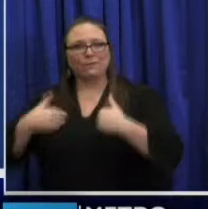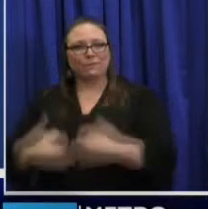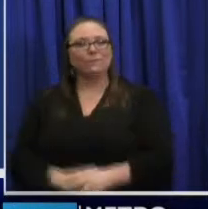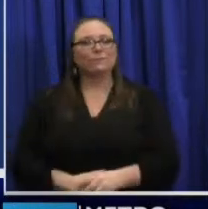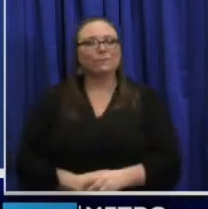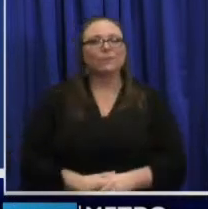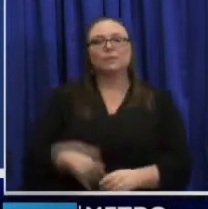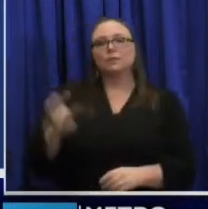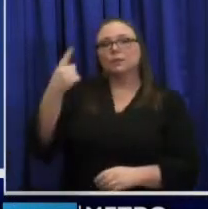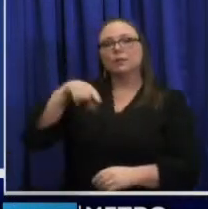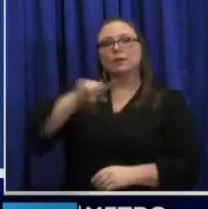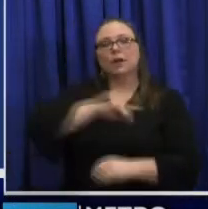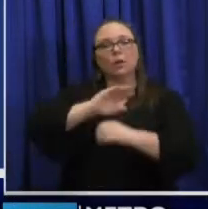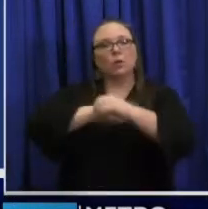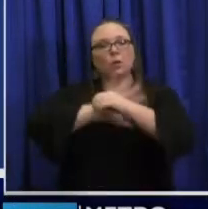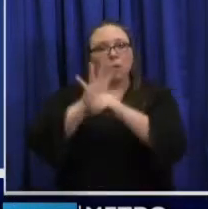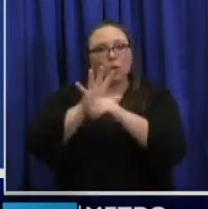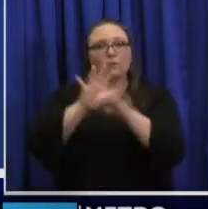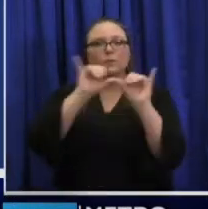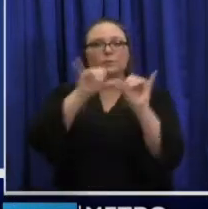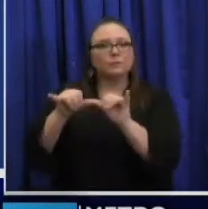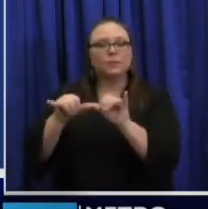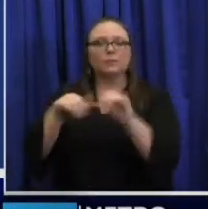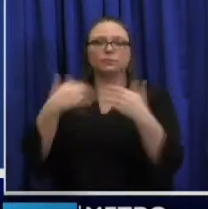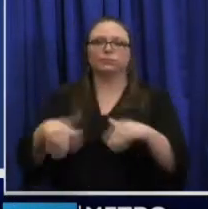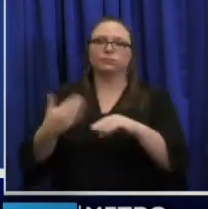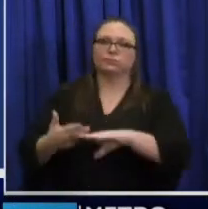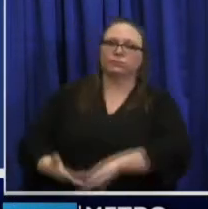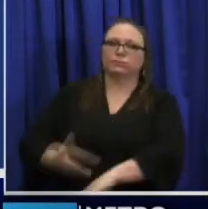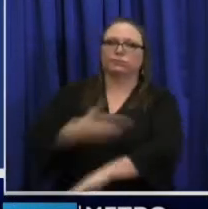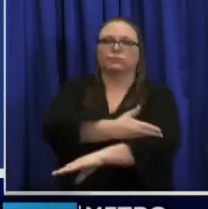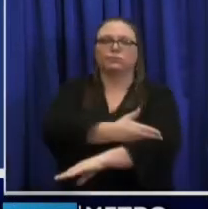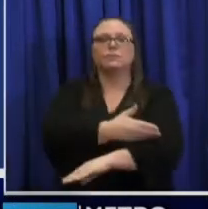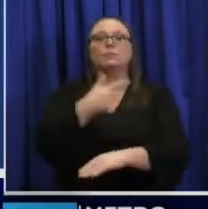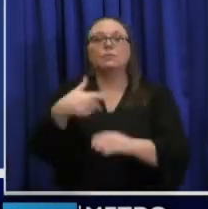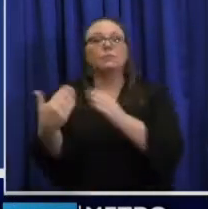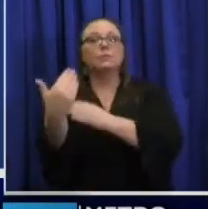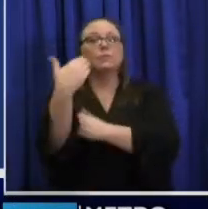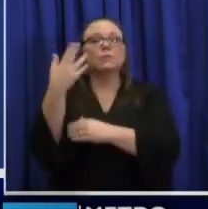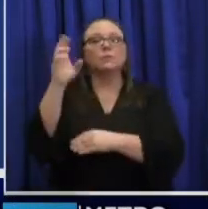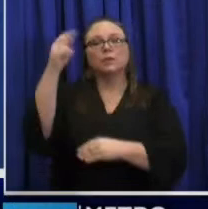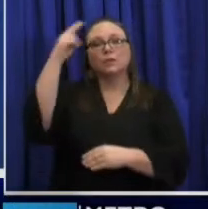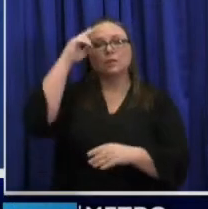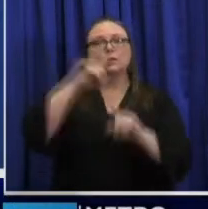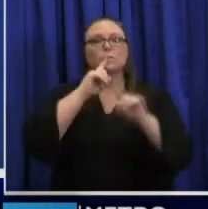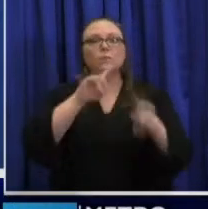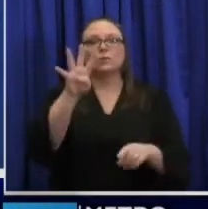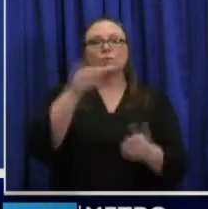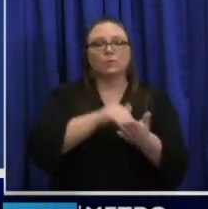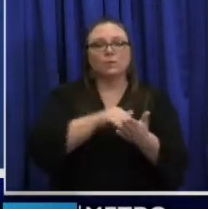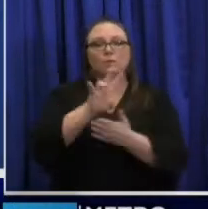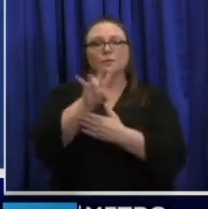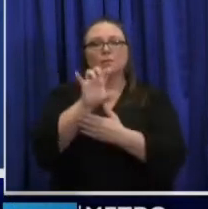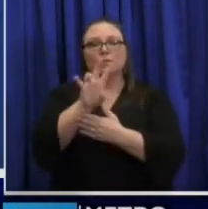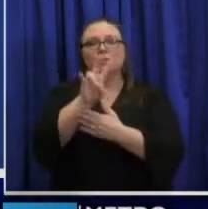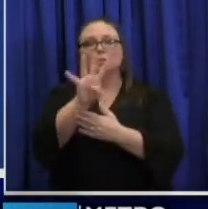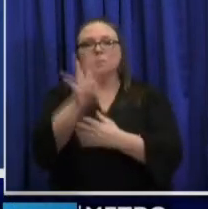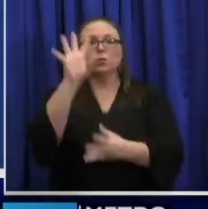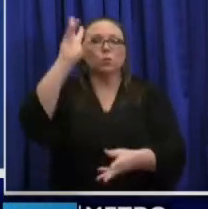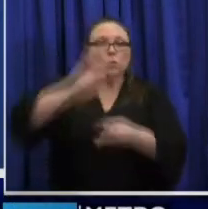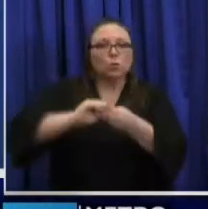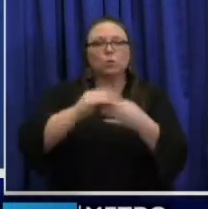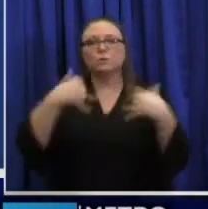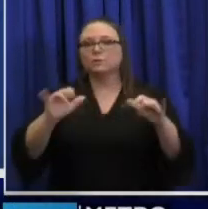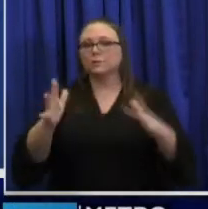Meanwhile, our COVID metrics continue to improve. This morning, Nashville is reporting 4,774 total